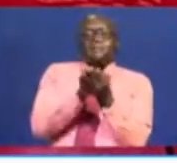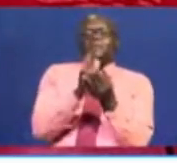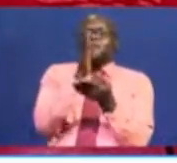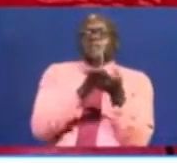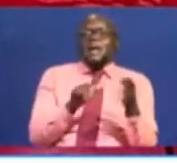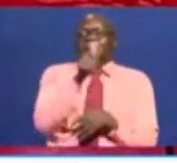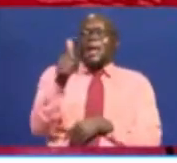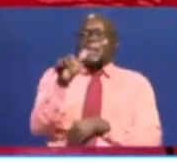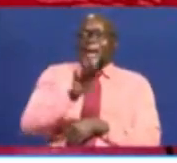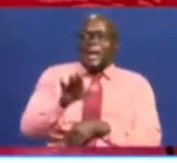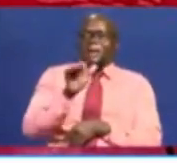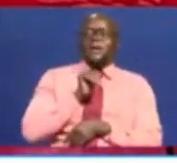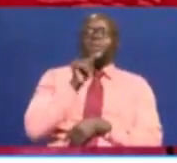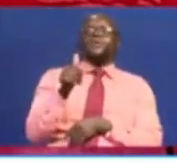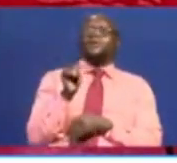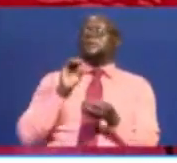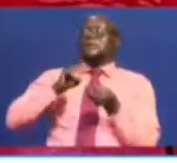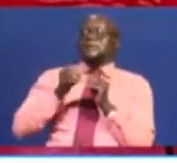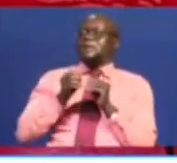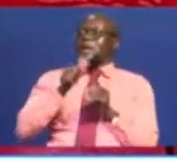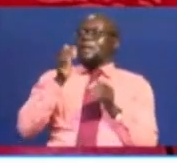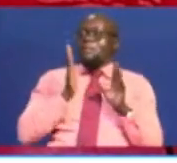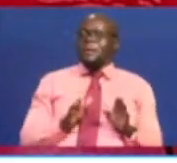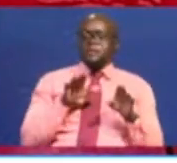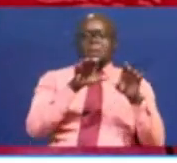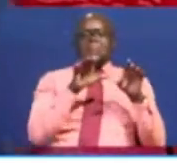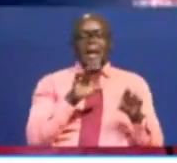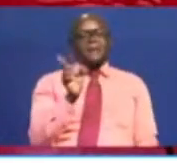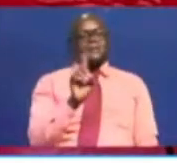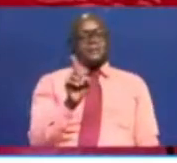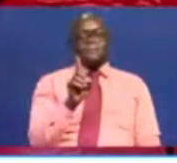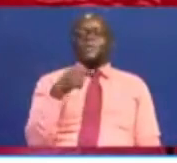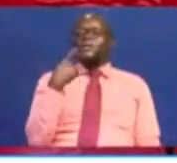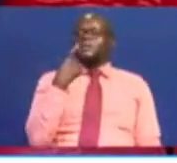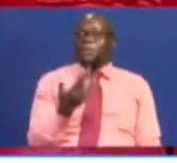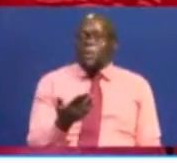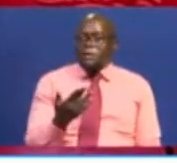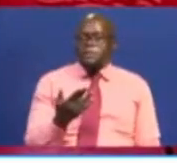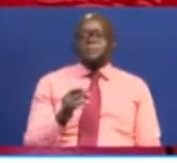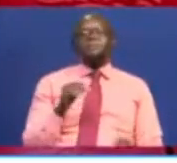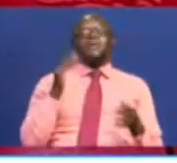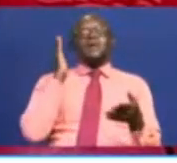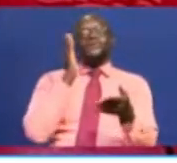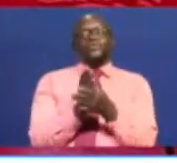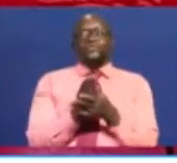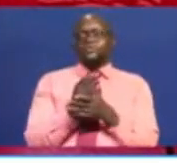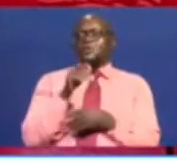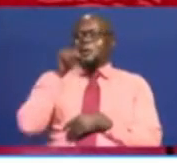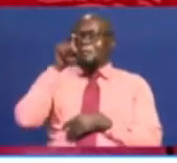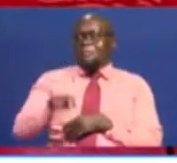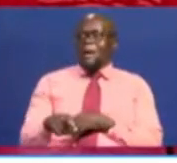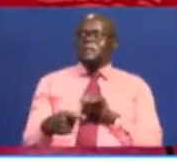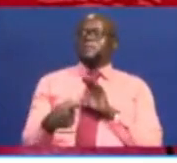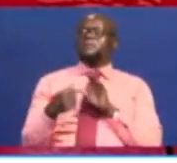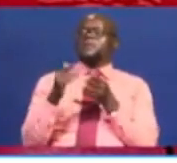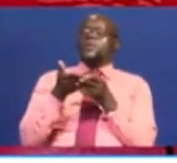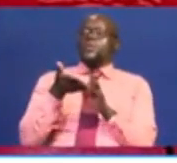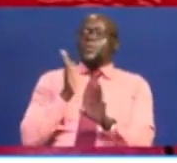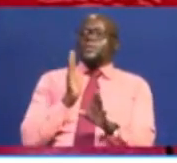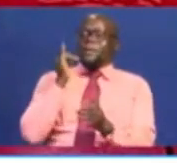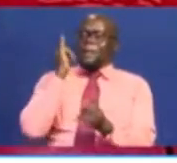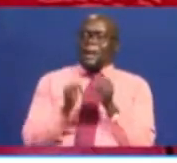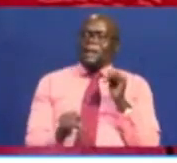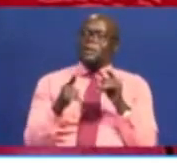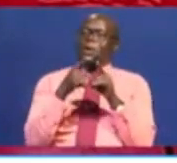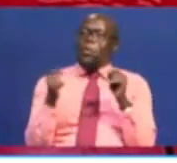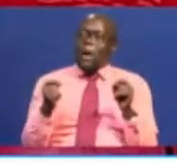Mr. Speaker. We don't kiss anybody's behinds, Mr. Speaker. We just say it as it is. He must withdraw the last statement of